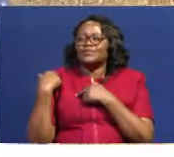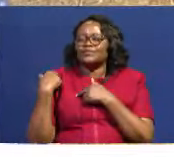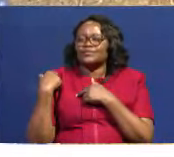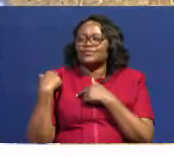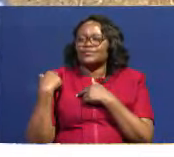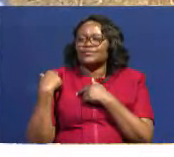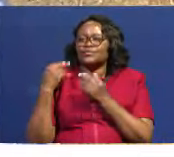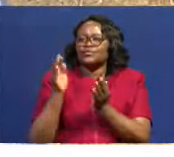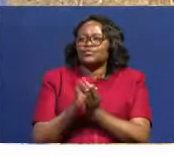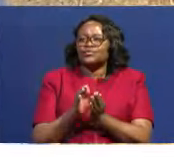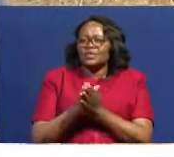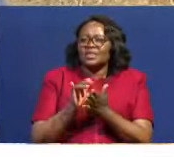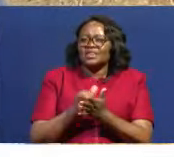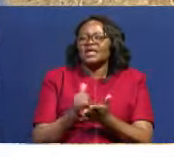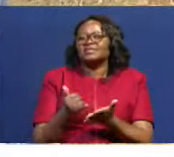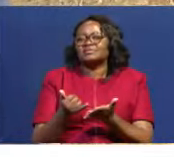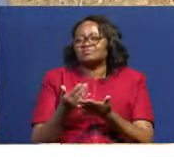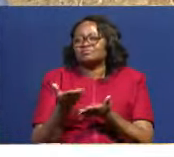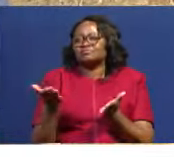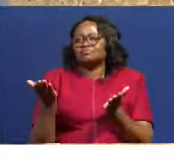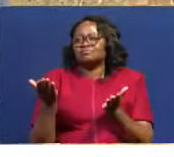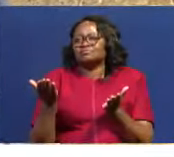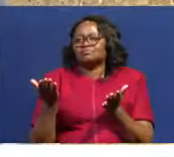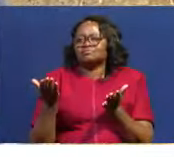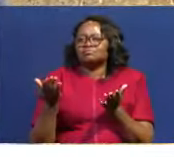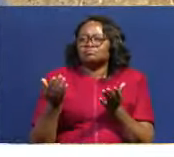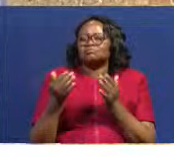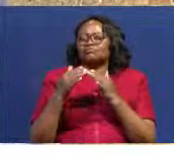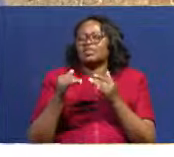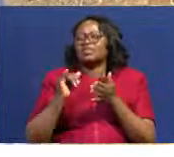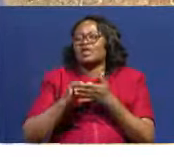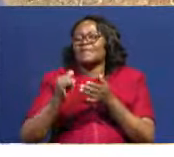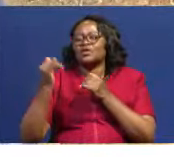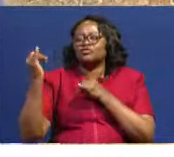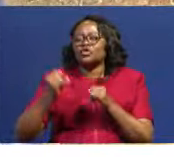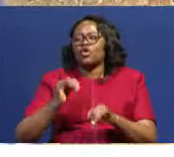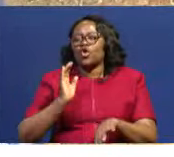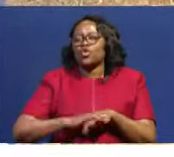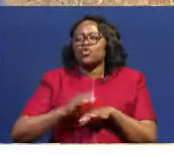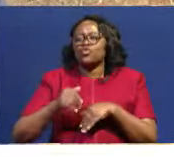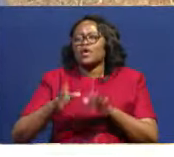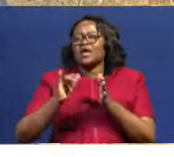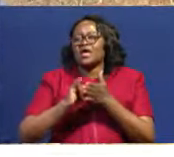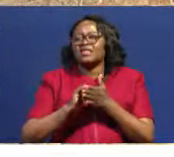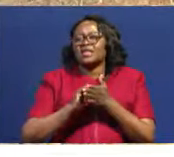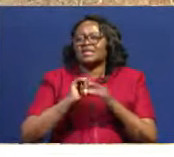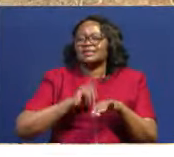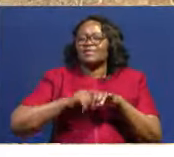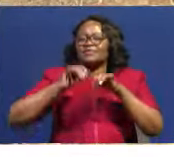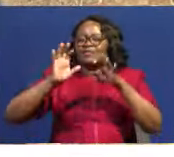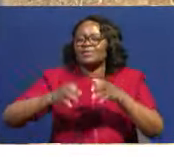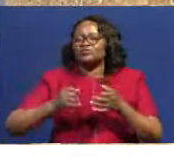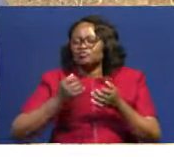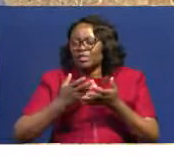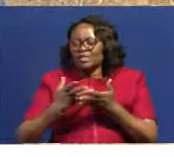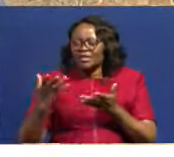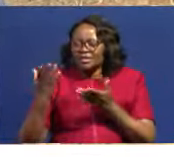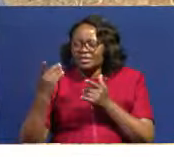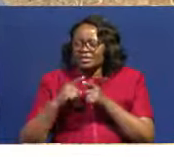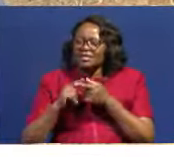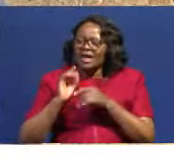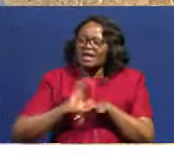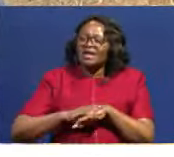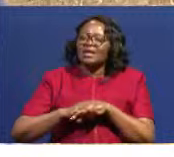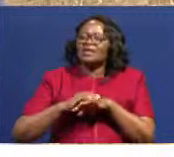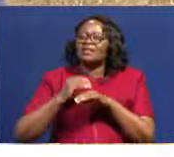warehousing, which is currently they have their housing receipting, which has been introduced, which is a good model whereby once the farmers take their products there, they can get their